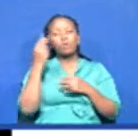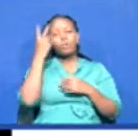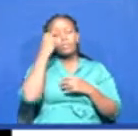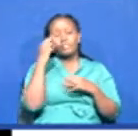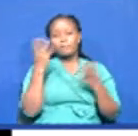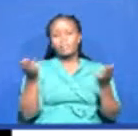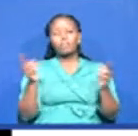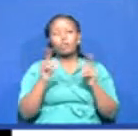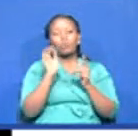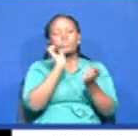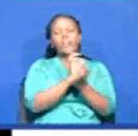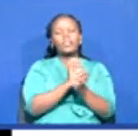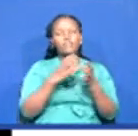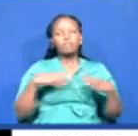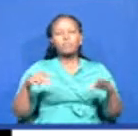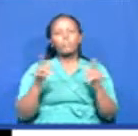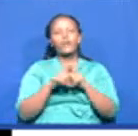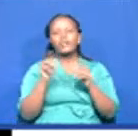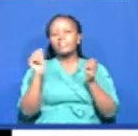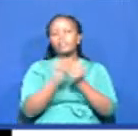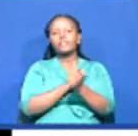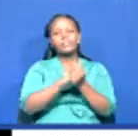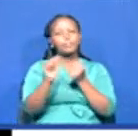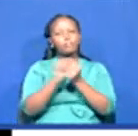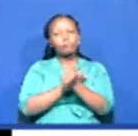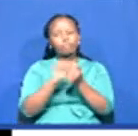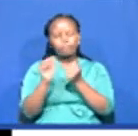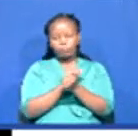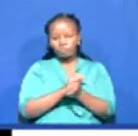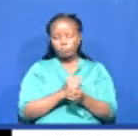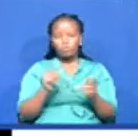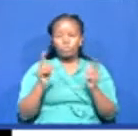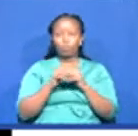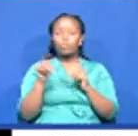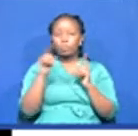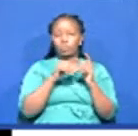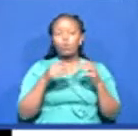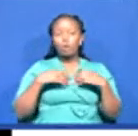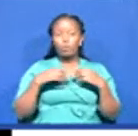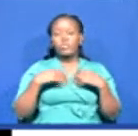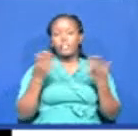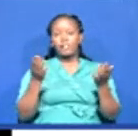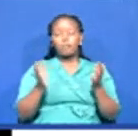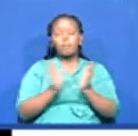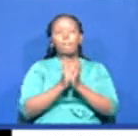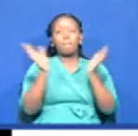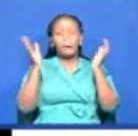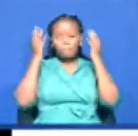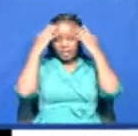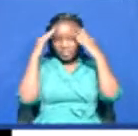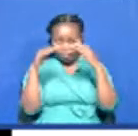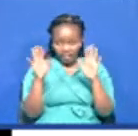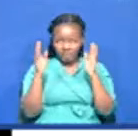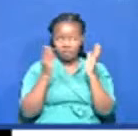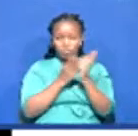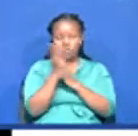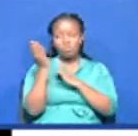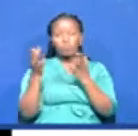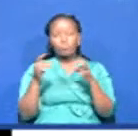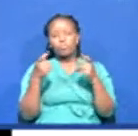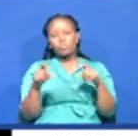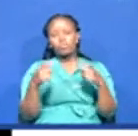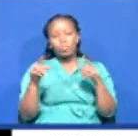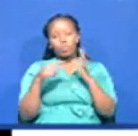and destroy them. We do public awareness and outreach through open forums, roadshows, media campaigns and